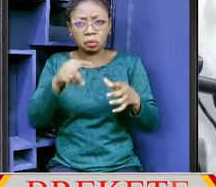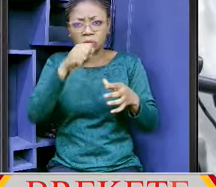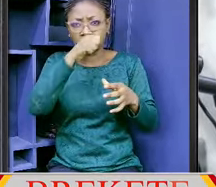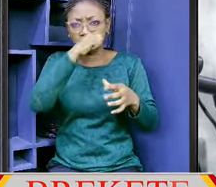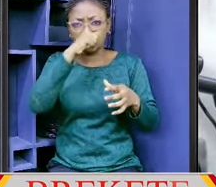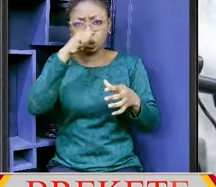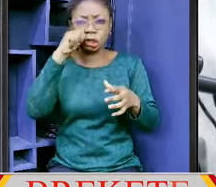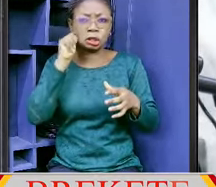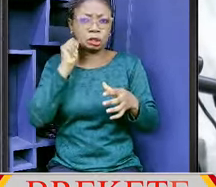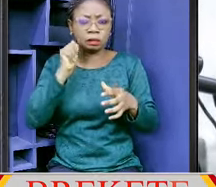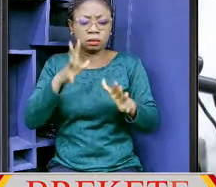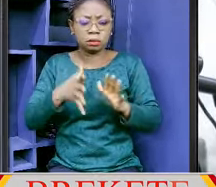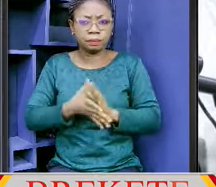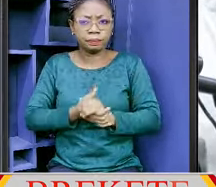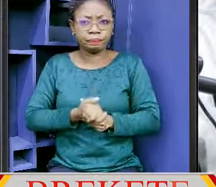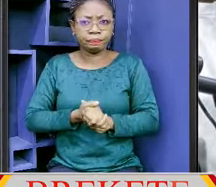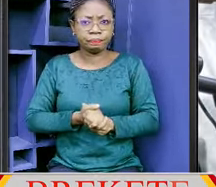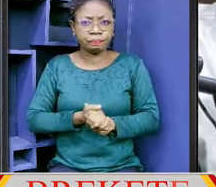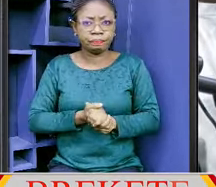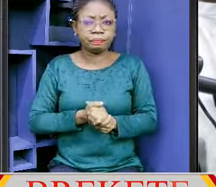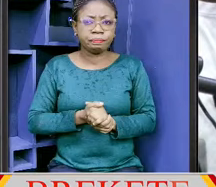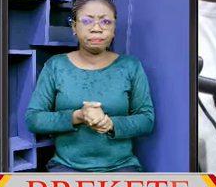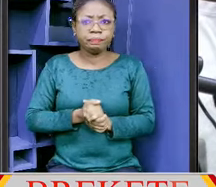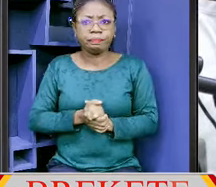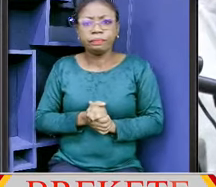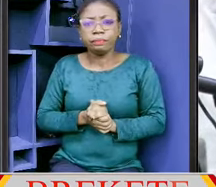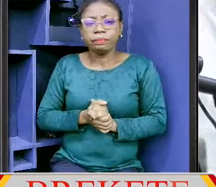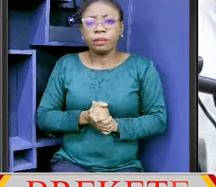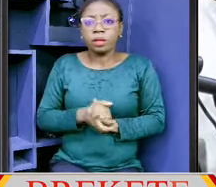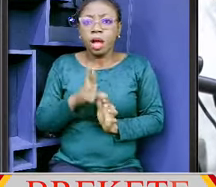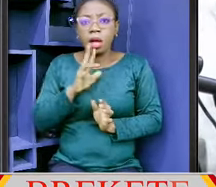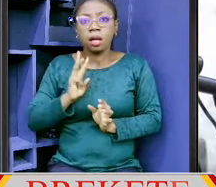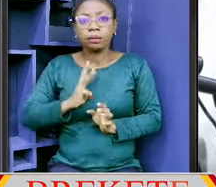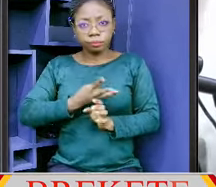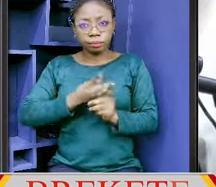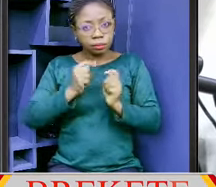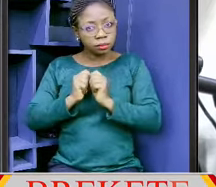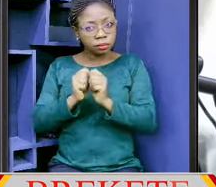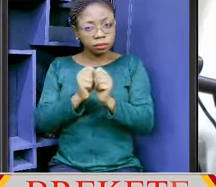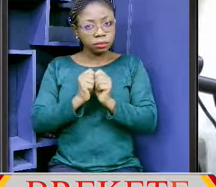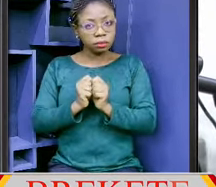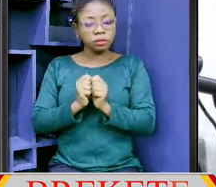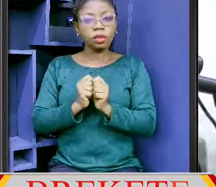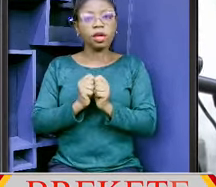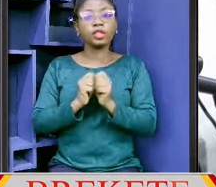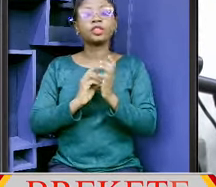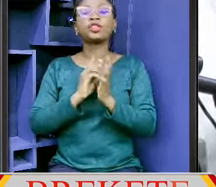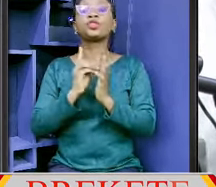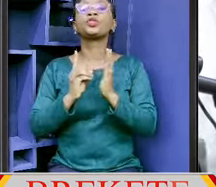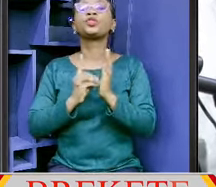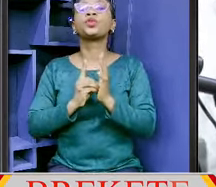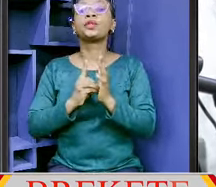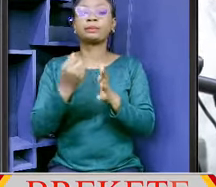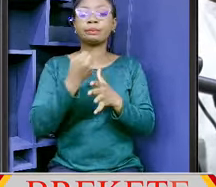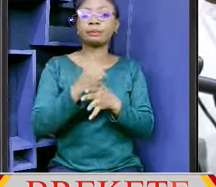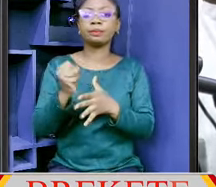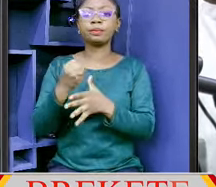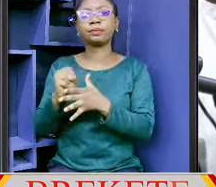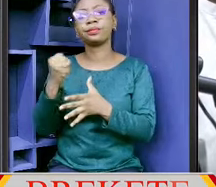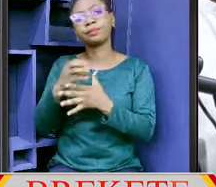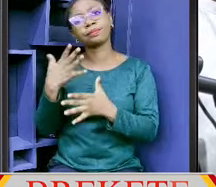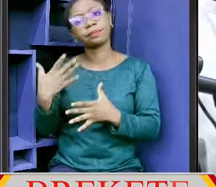Wole, Ibechi. Are we together? Yes, sir. During palliative, they don't know where you